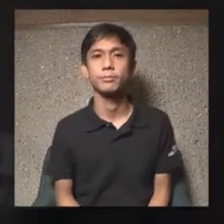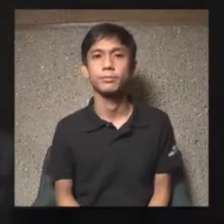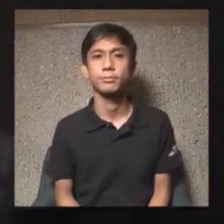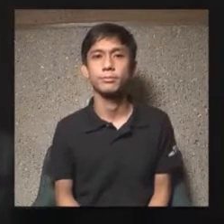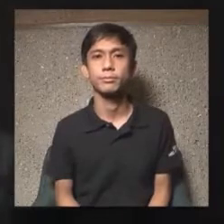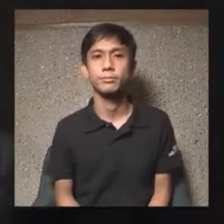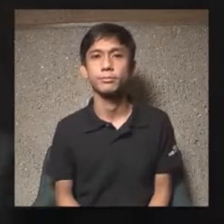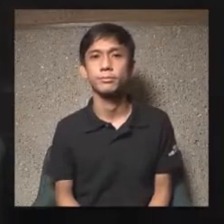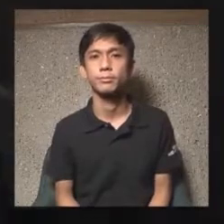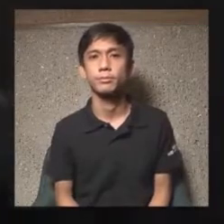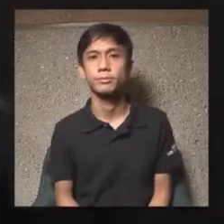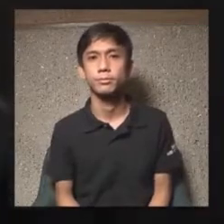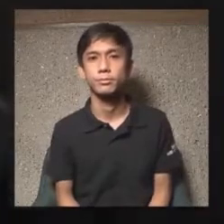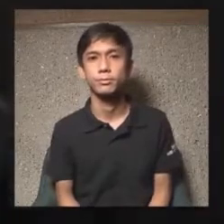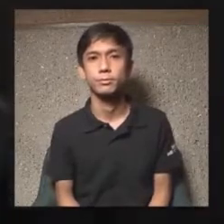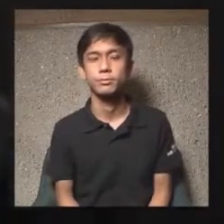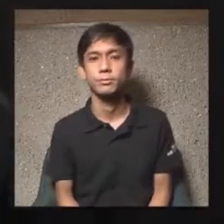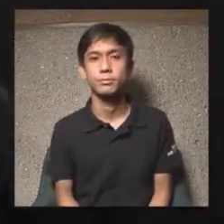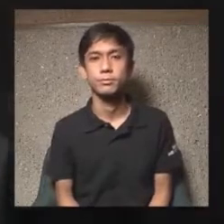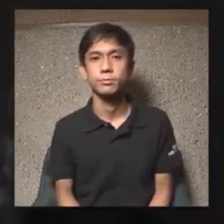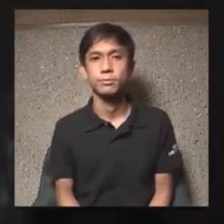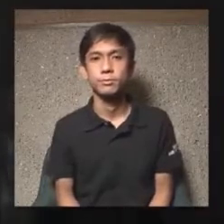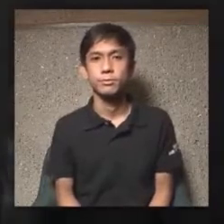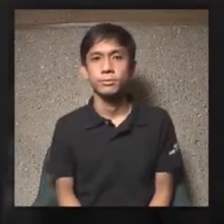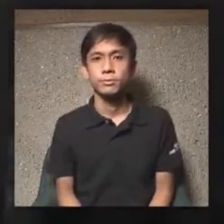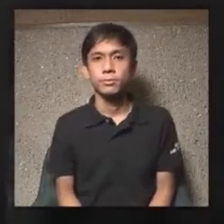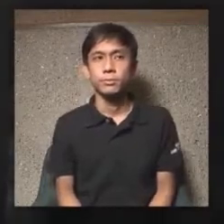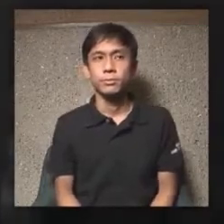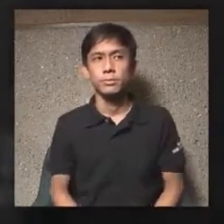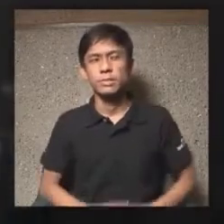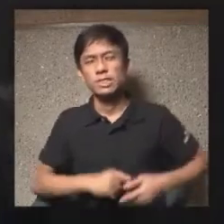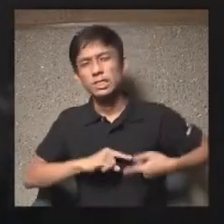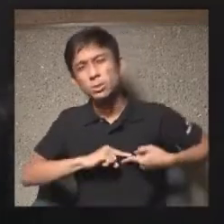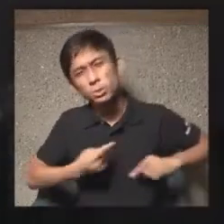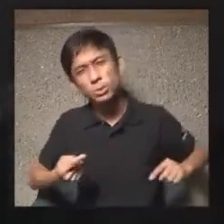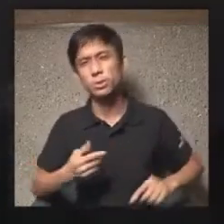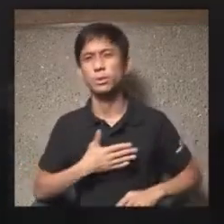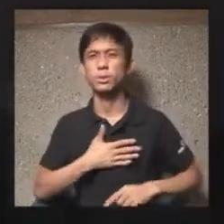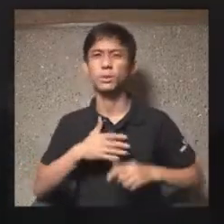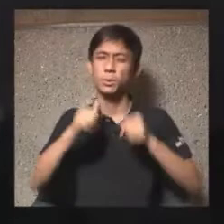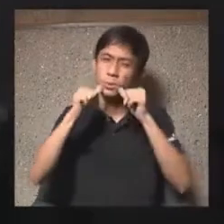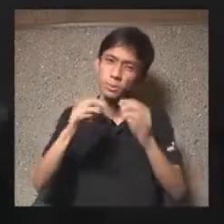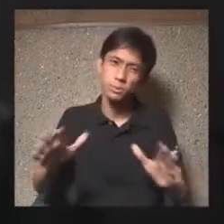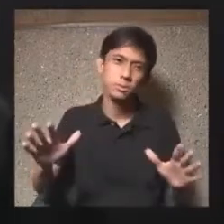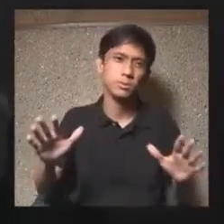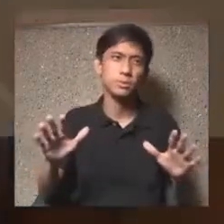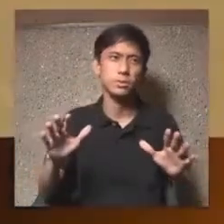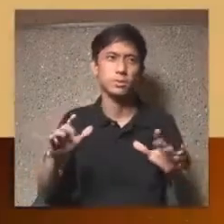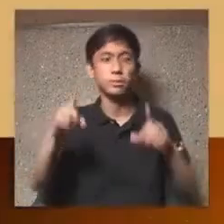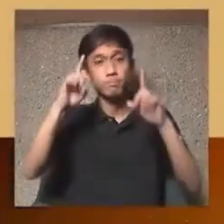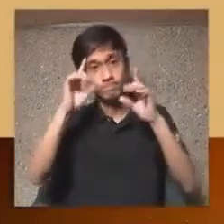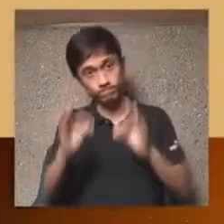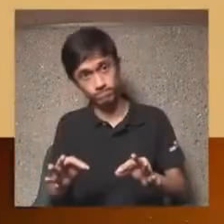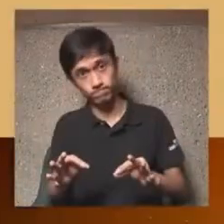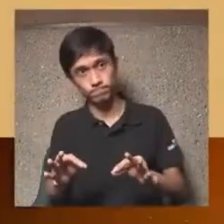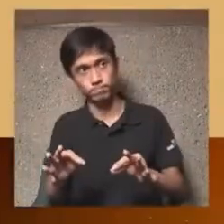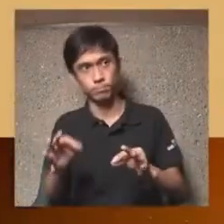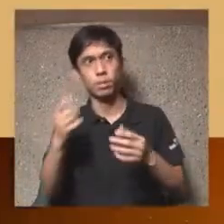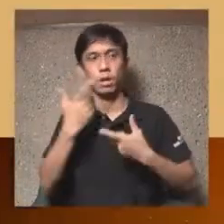blessing, I've made a decision. I'm going to serve others. I'm going to trust God that he's going to give me the best.